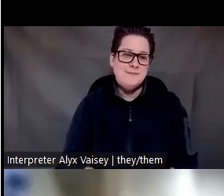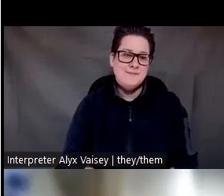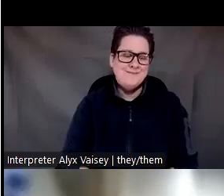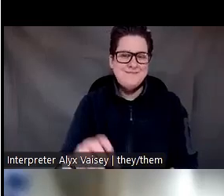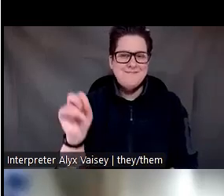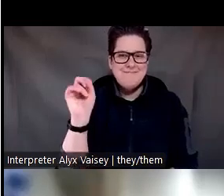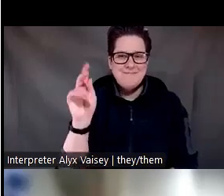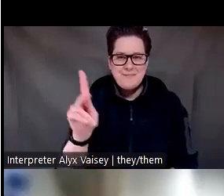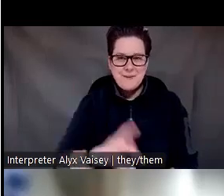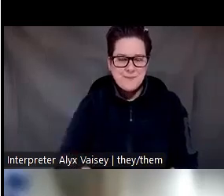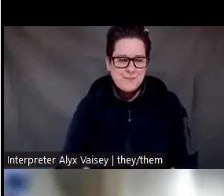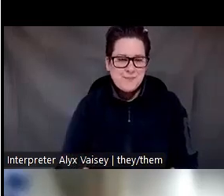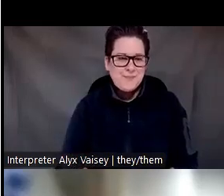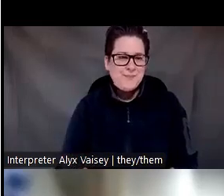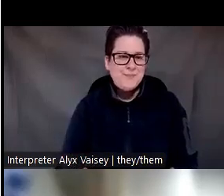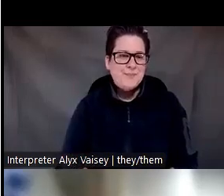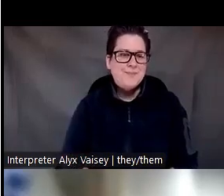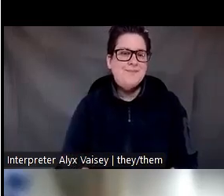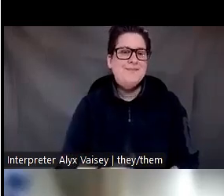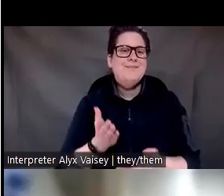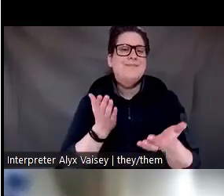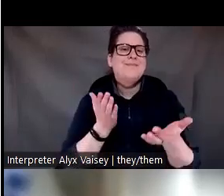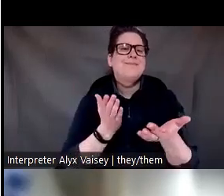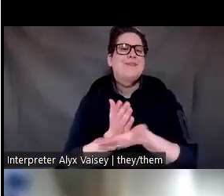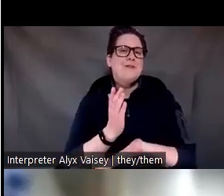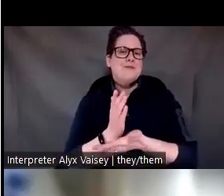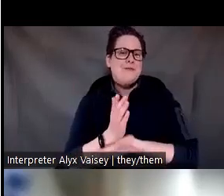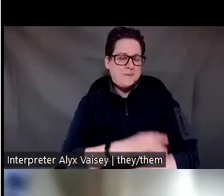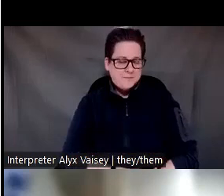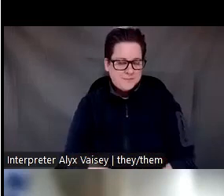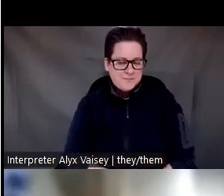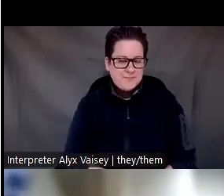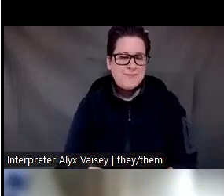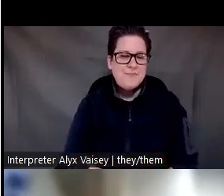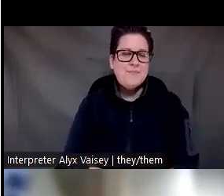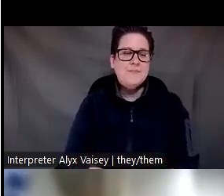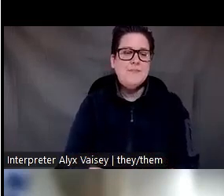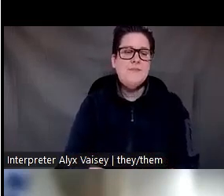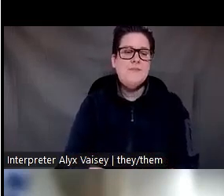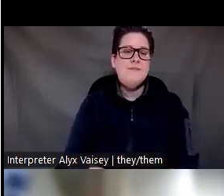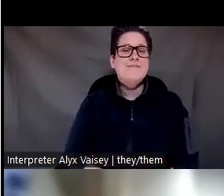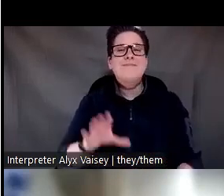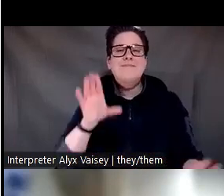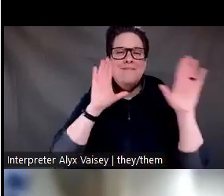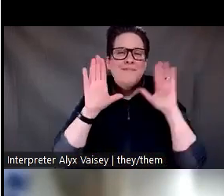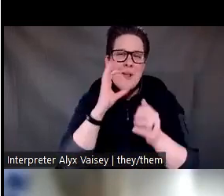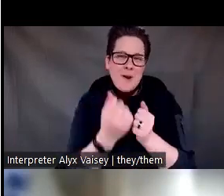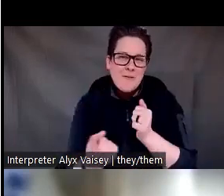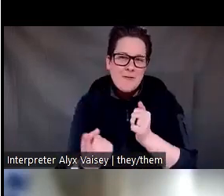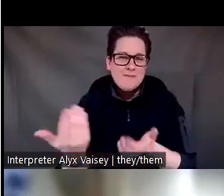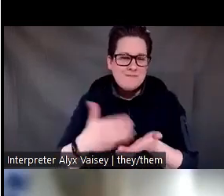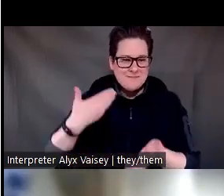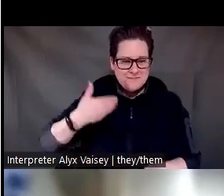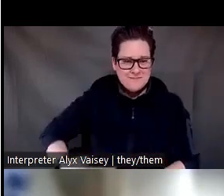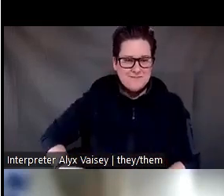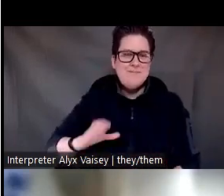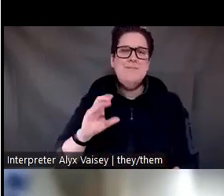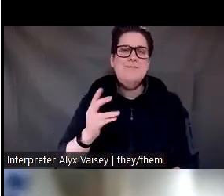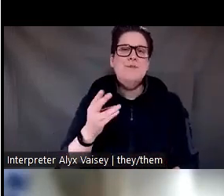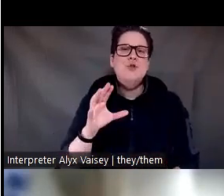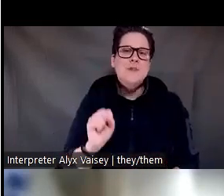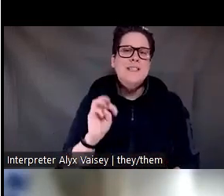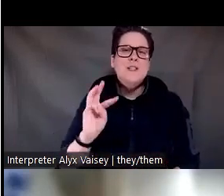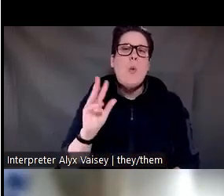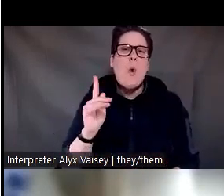Okay. All right. Hello everyone again. My name is Chris Walker. I'm one